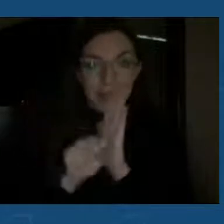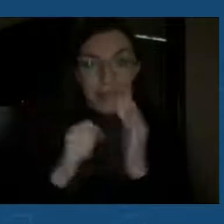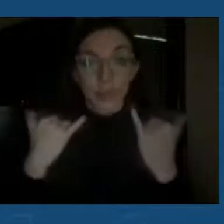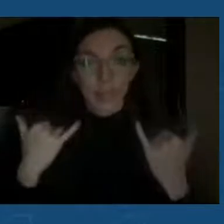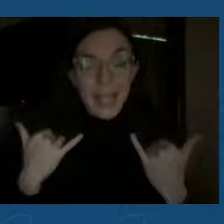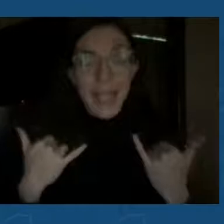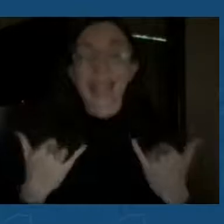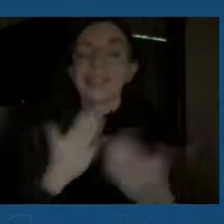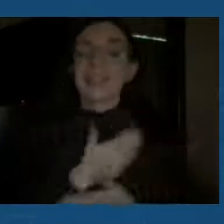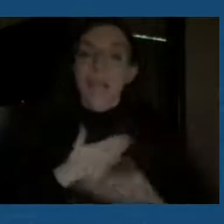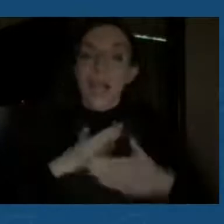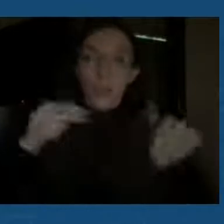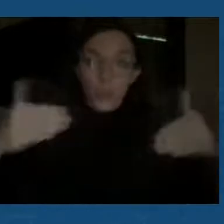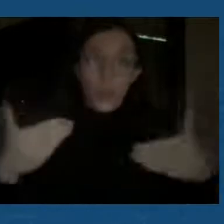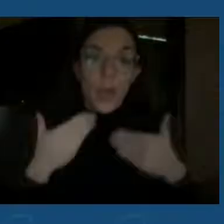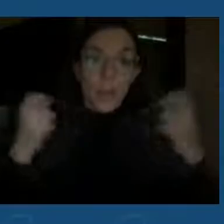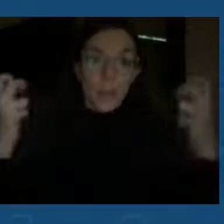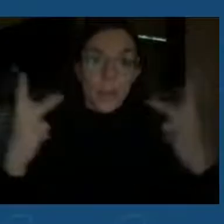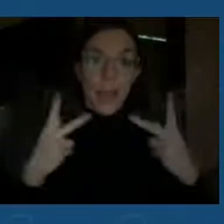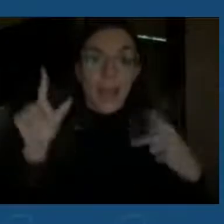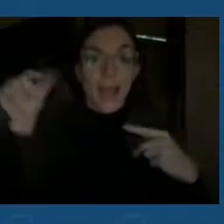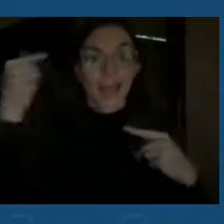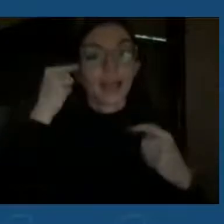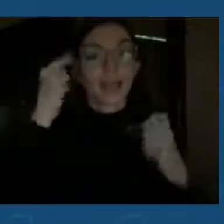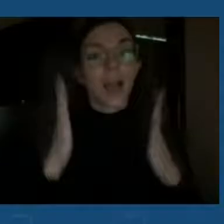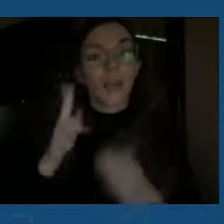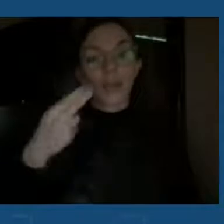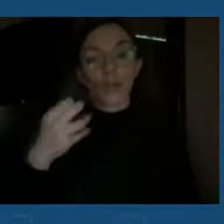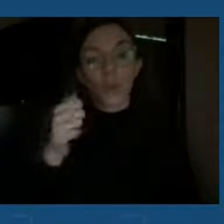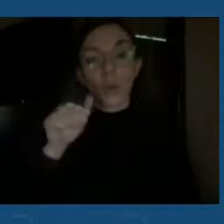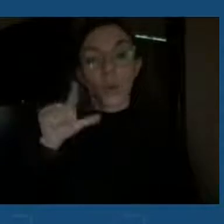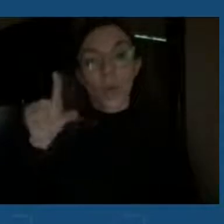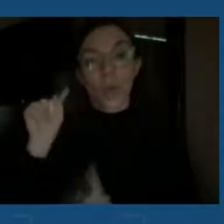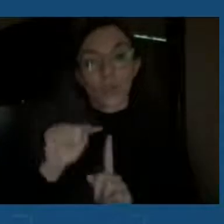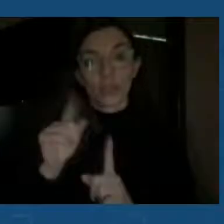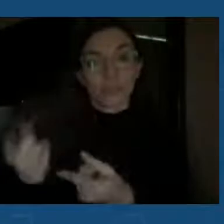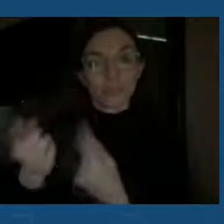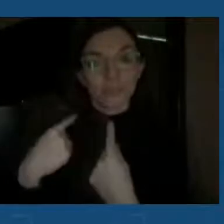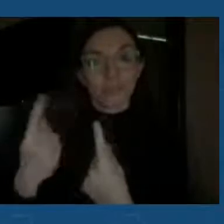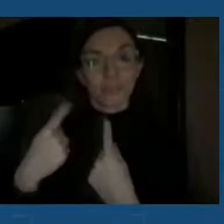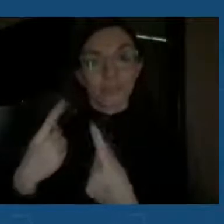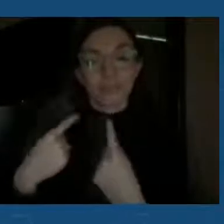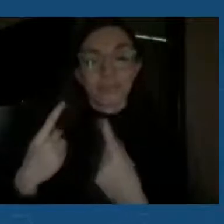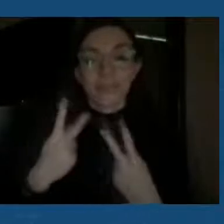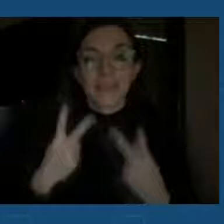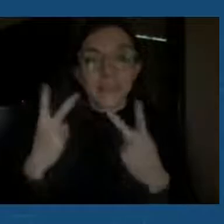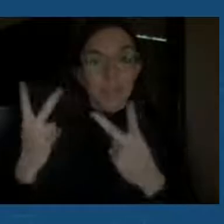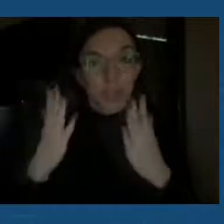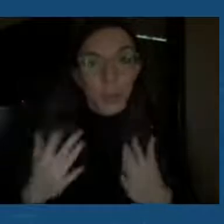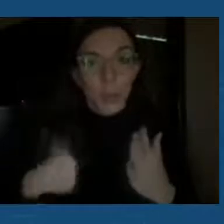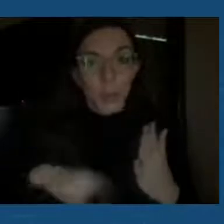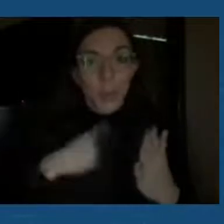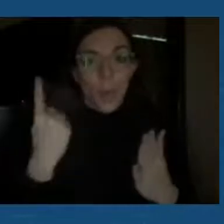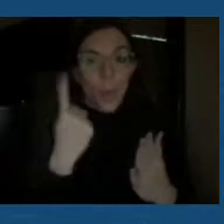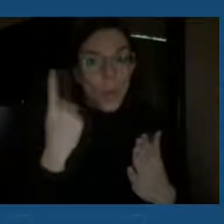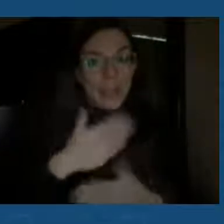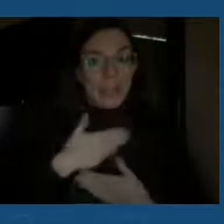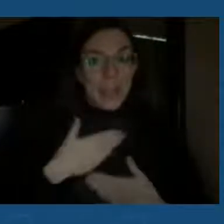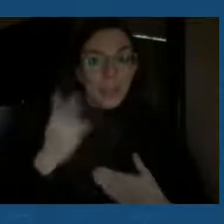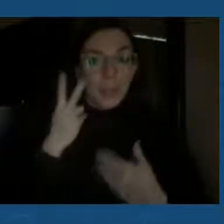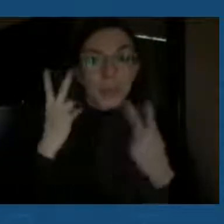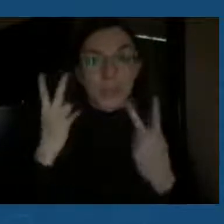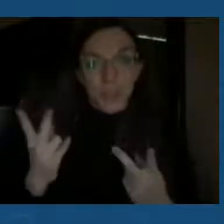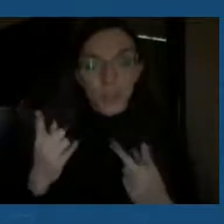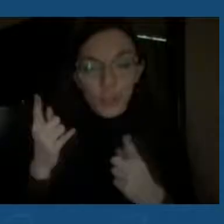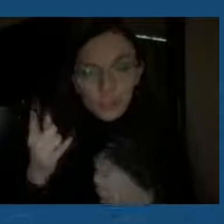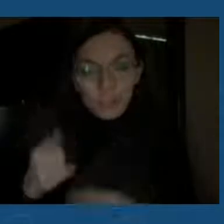Governor Hochul. She has been a frequent and wonderful visitor, and we're always happy to see her. Governor, at